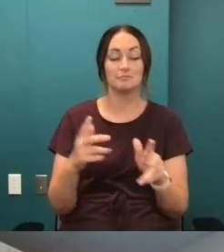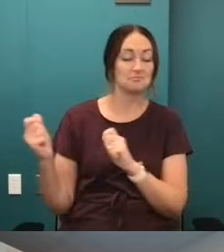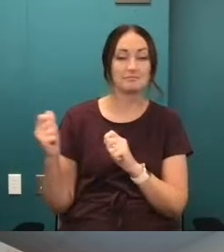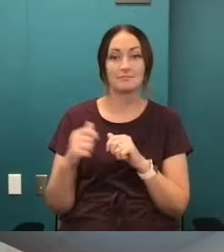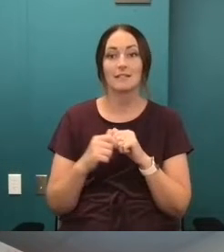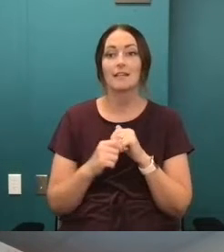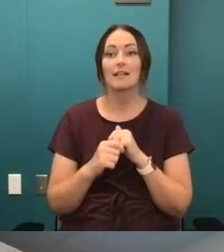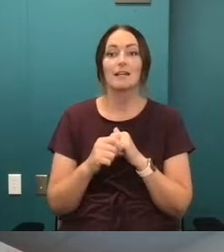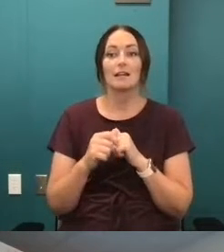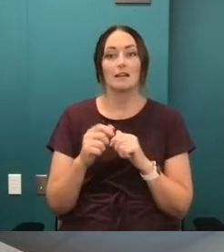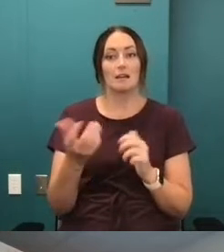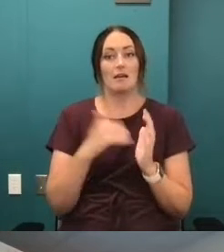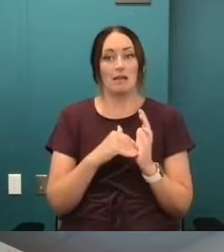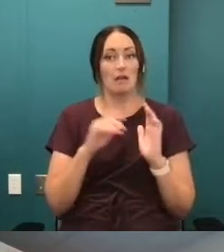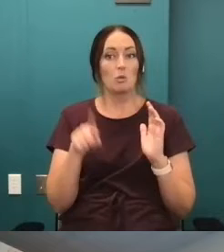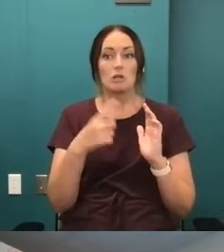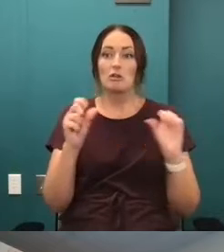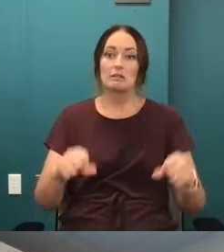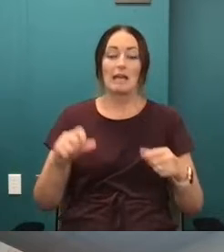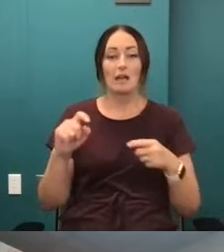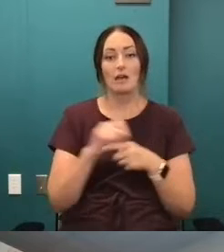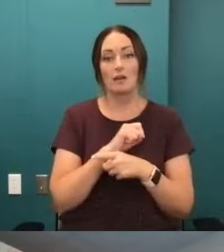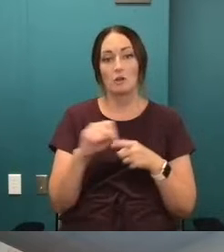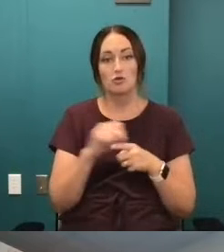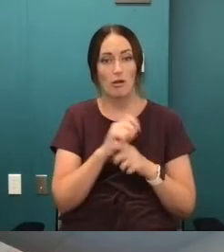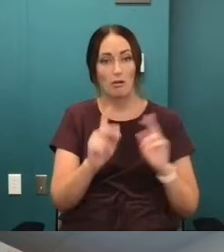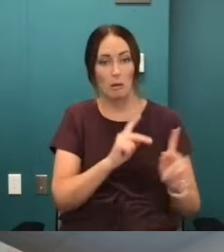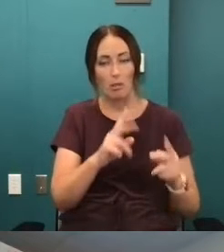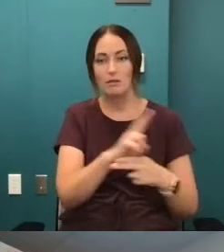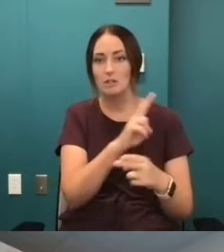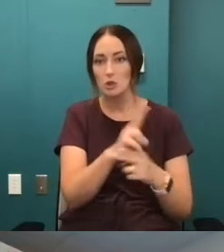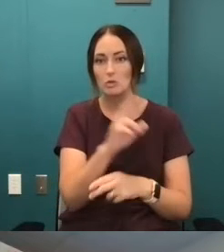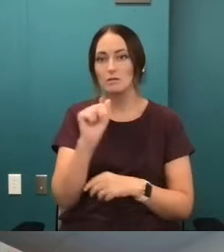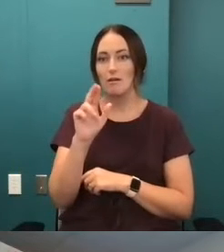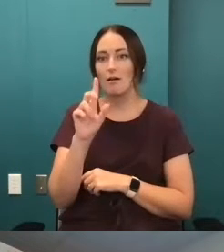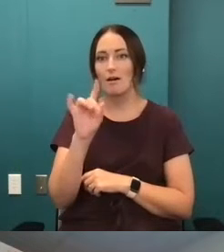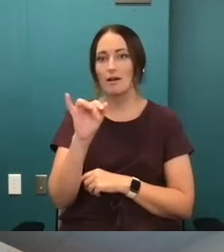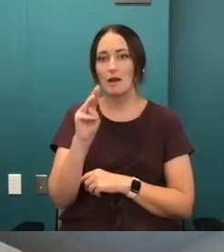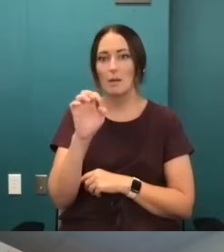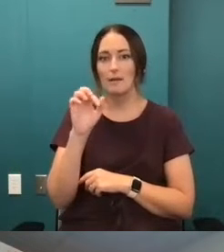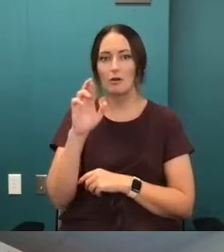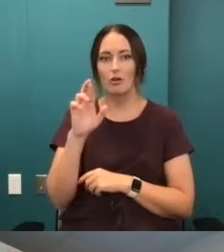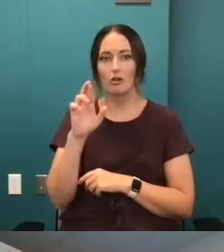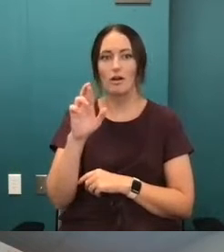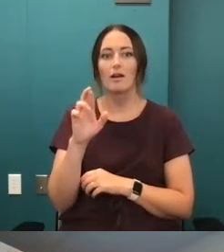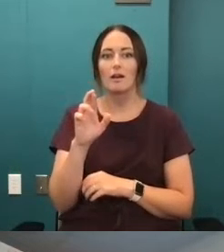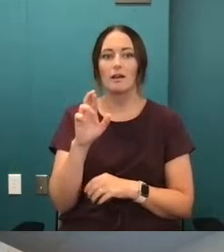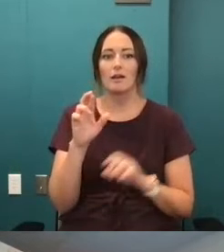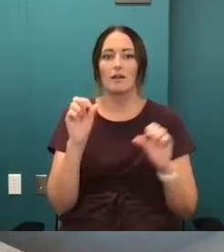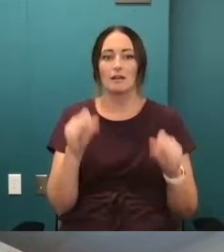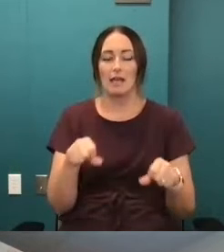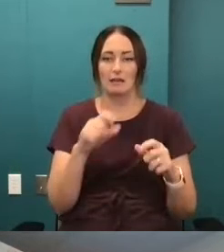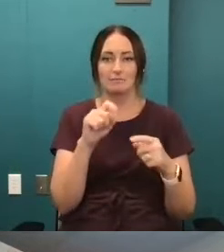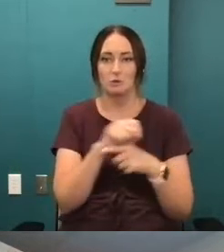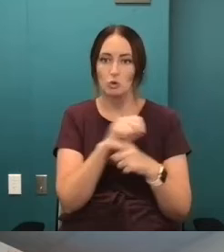again, we just can train audiometer or people to use audiometers and OAEs and tympanometers. Next.